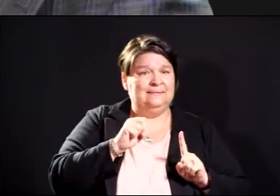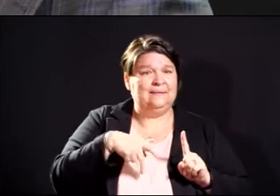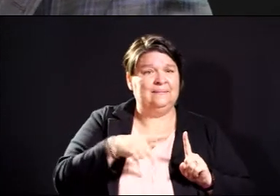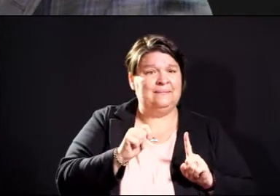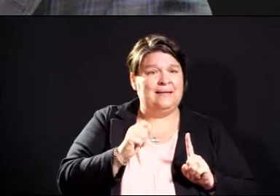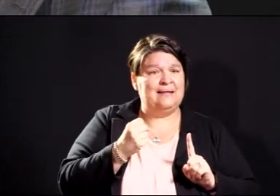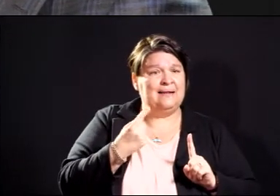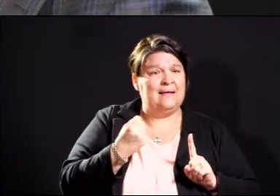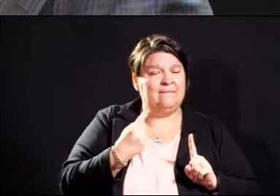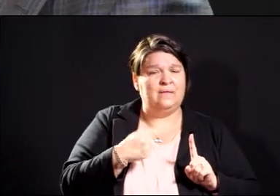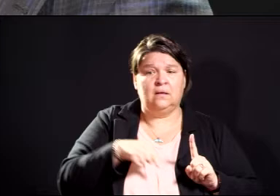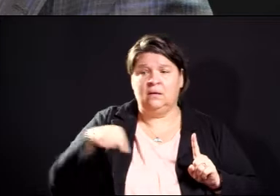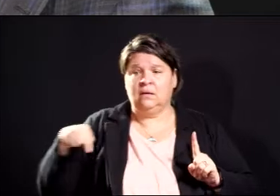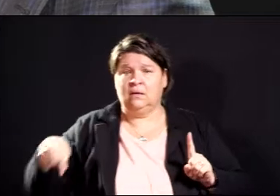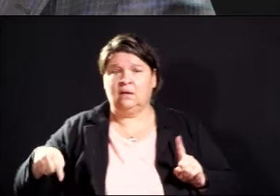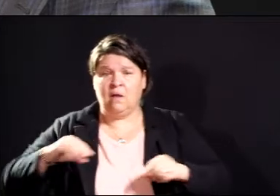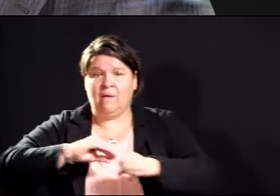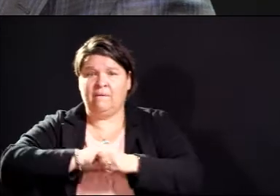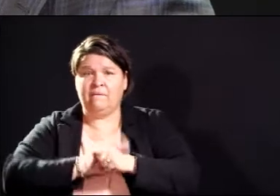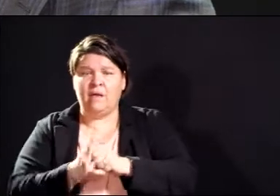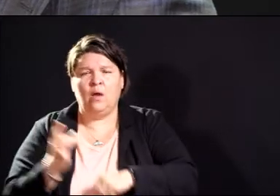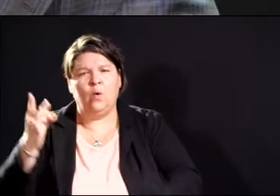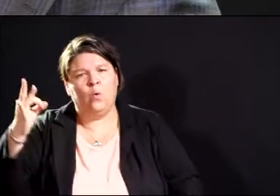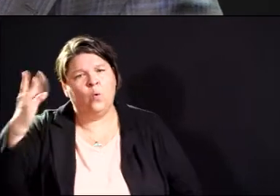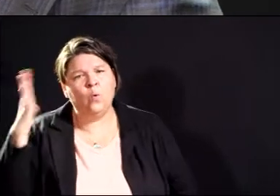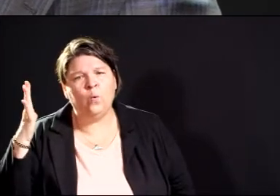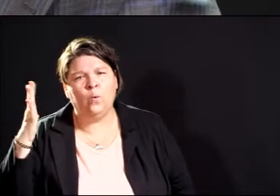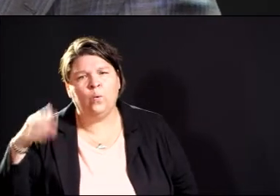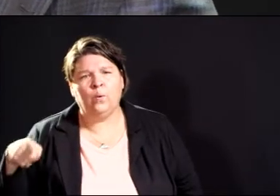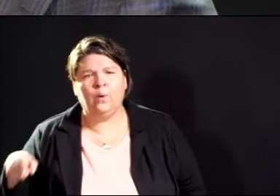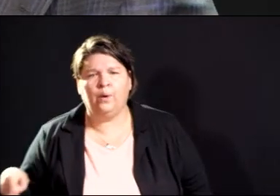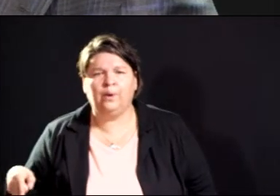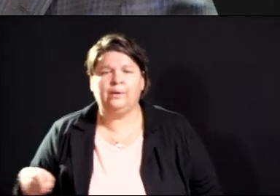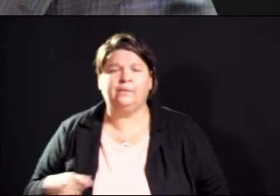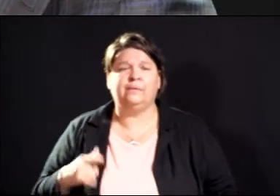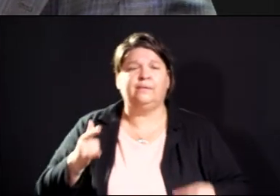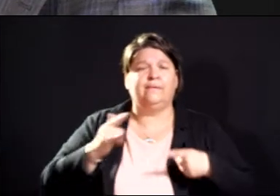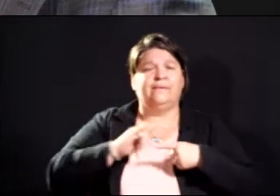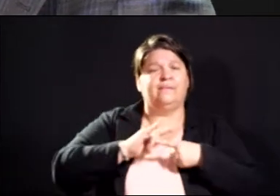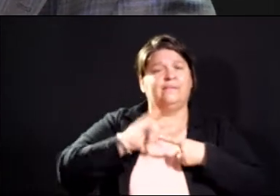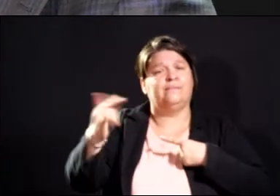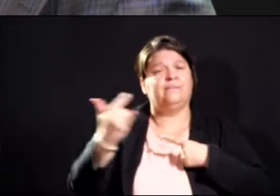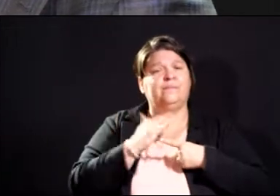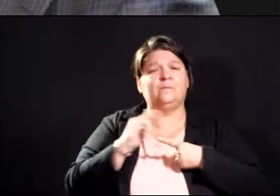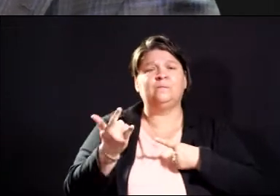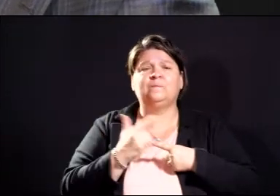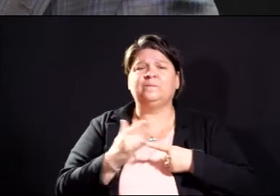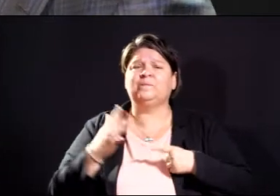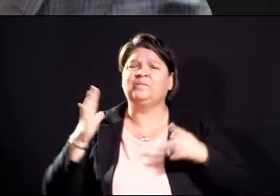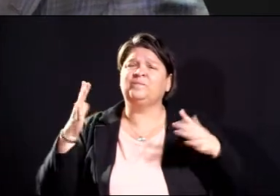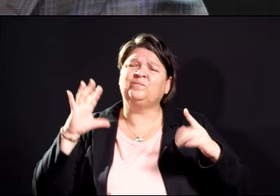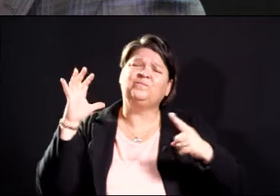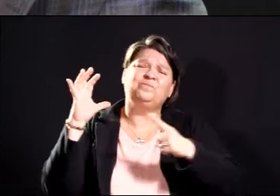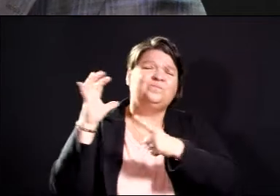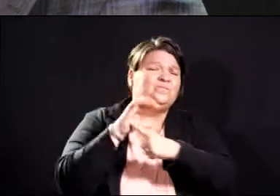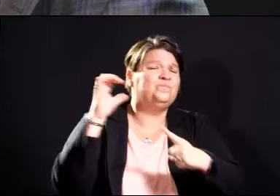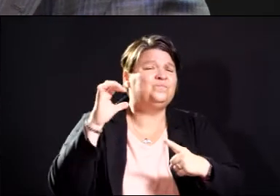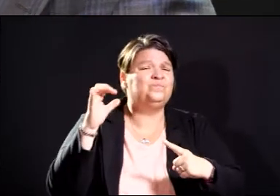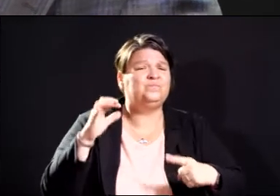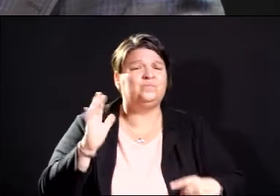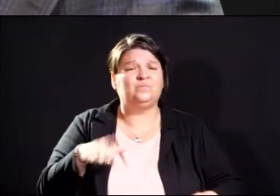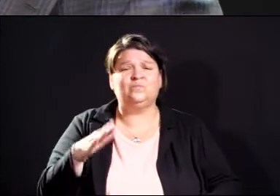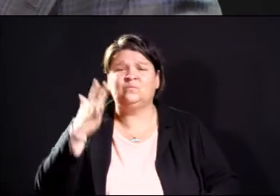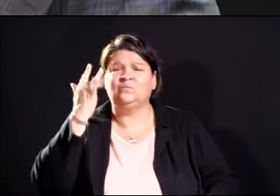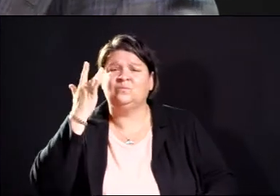recovery. Travel is a wonderful, wonderful thing for connecting people. It creates a spirit of